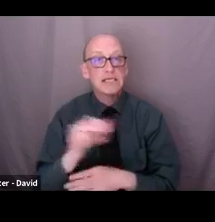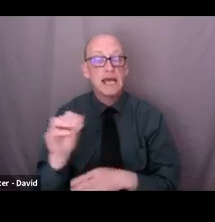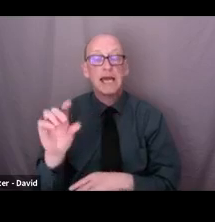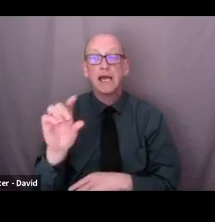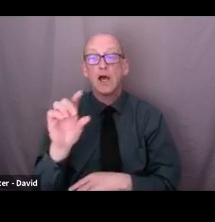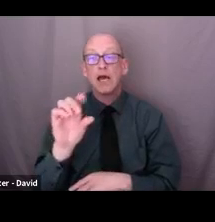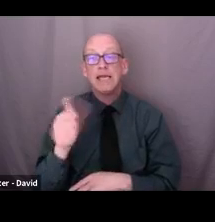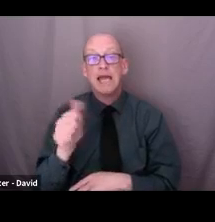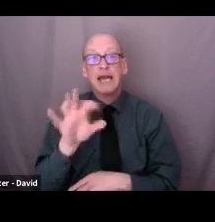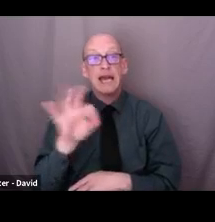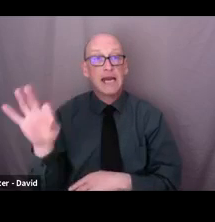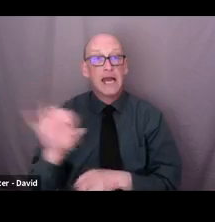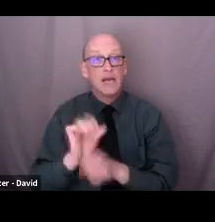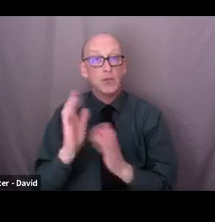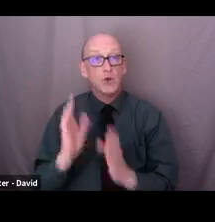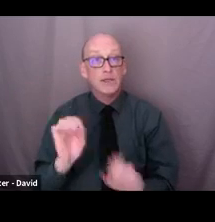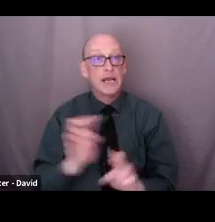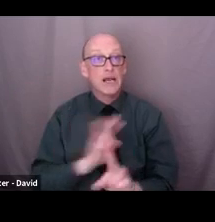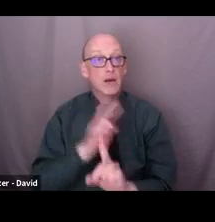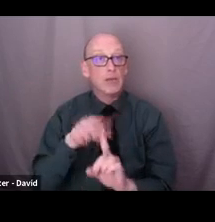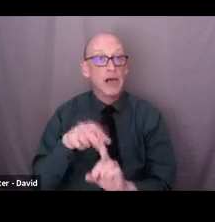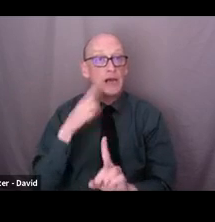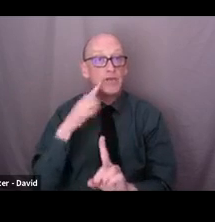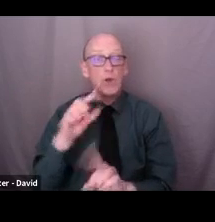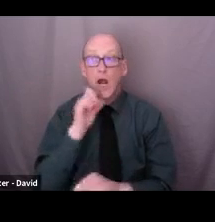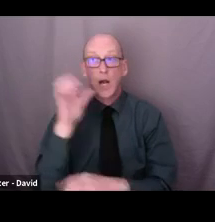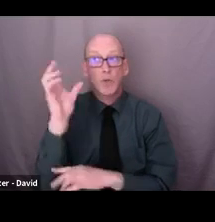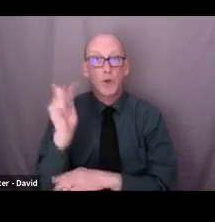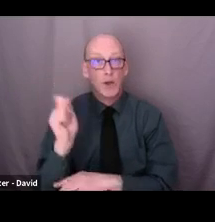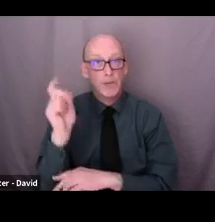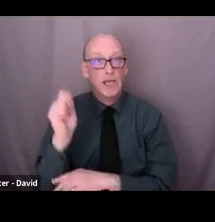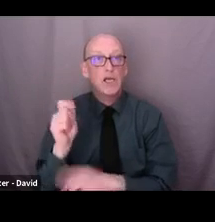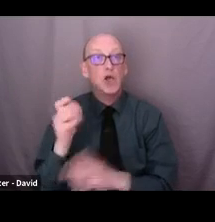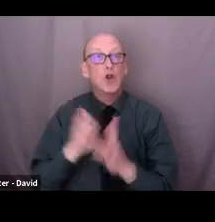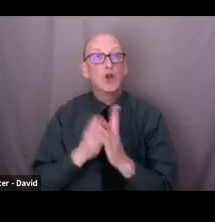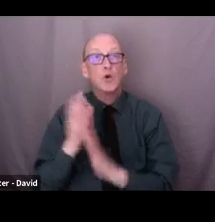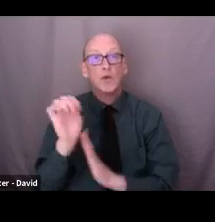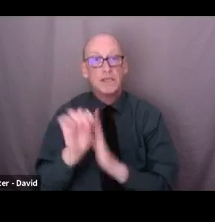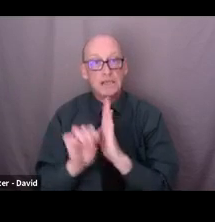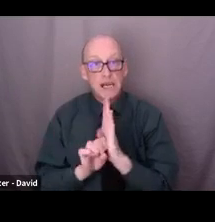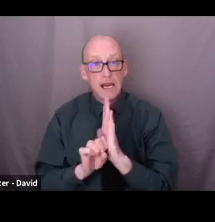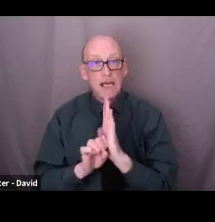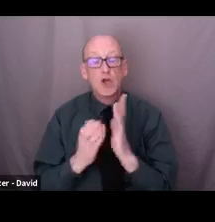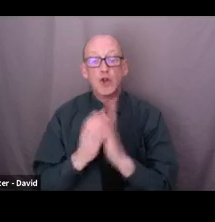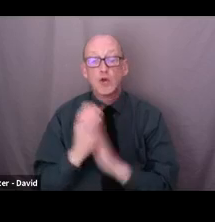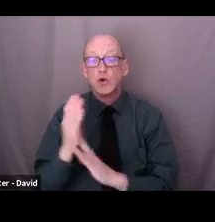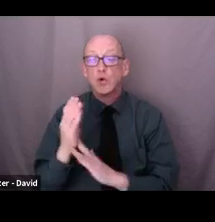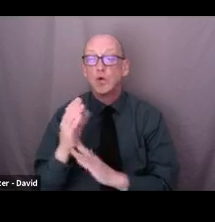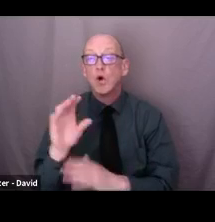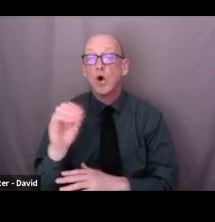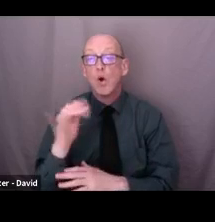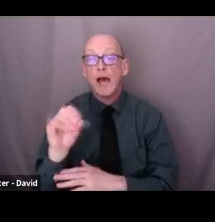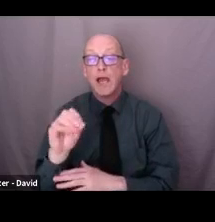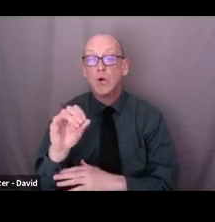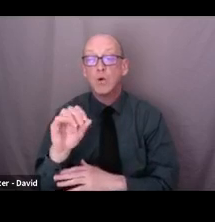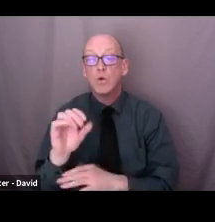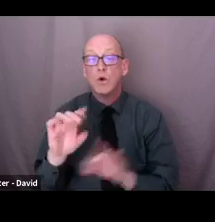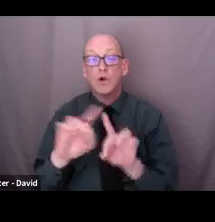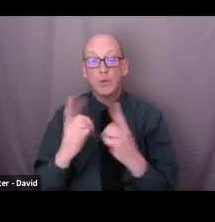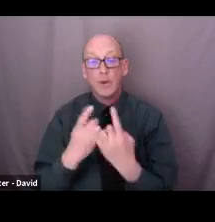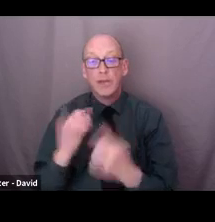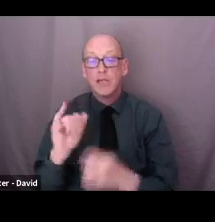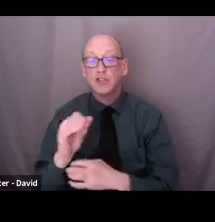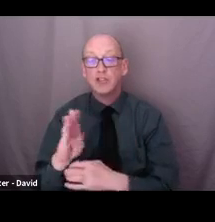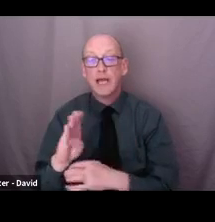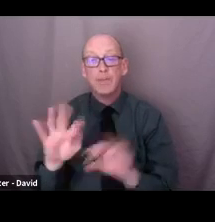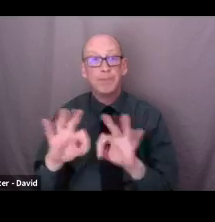1099 employees can apply for unemployment through the state, through the Ohio Department of Job and Family Services, and